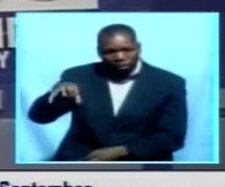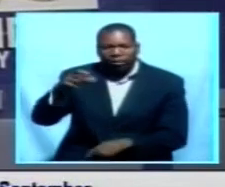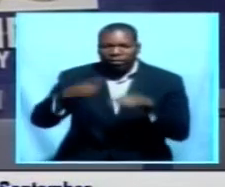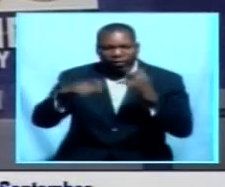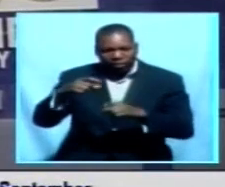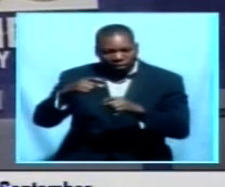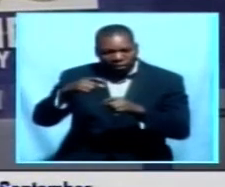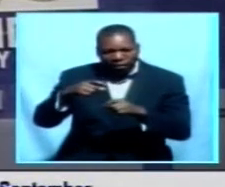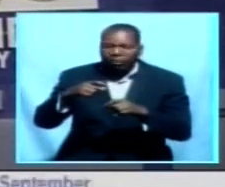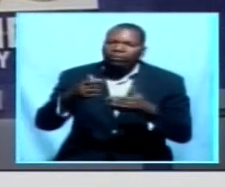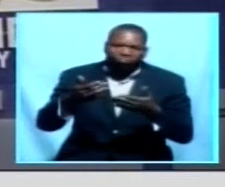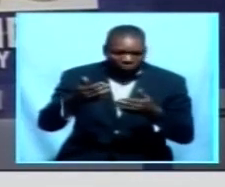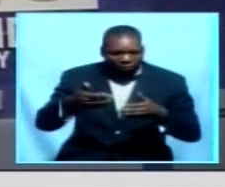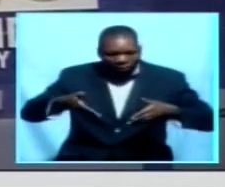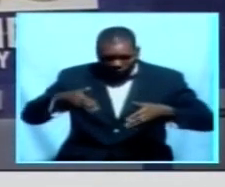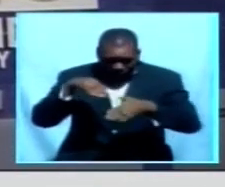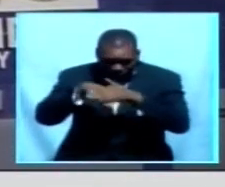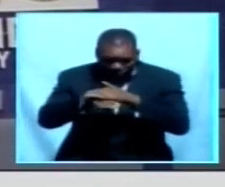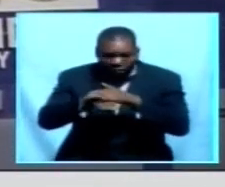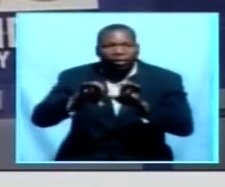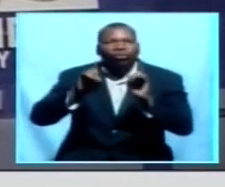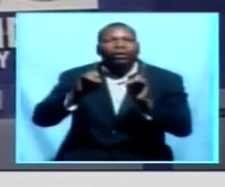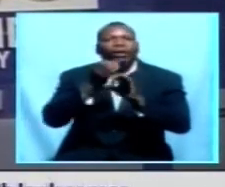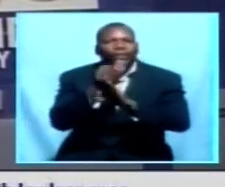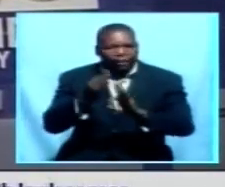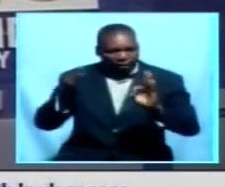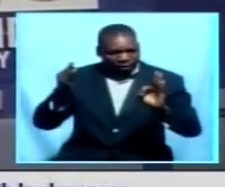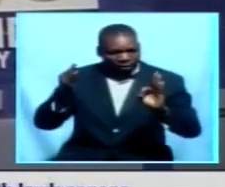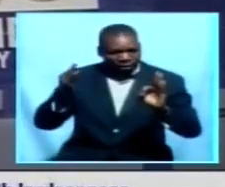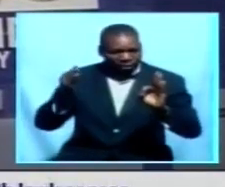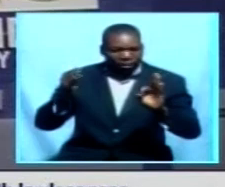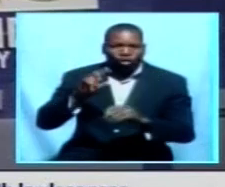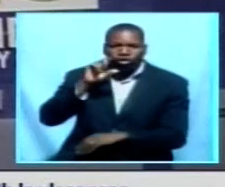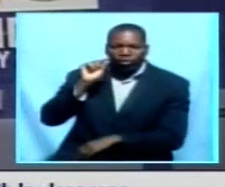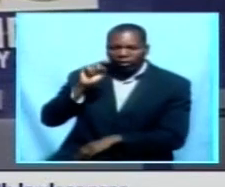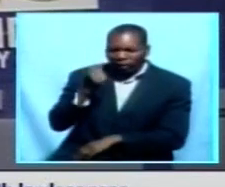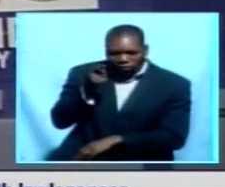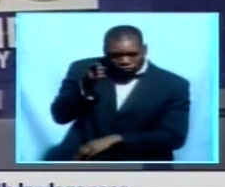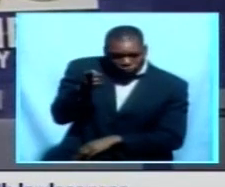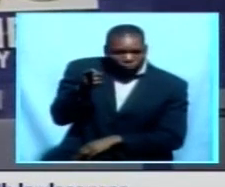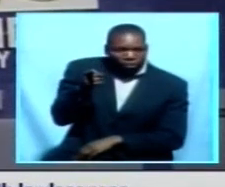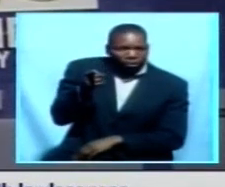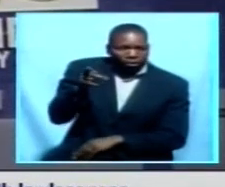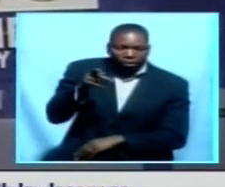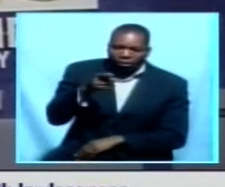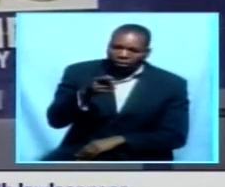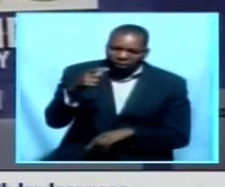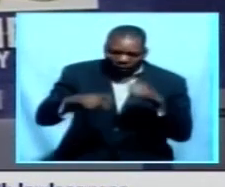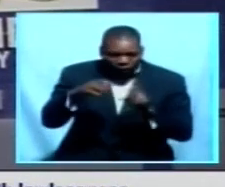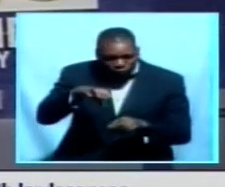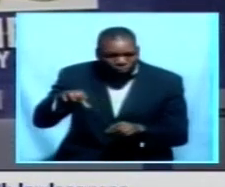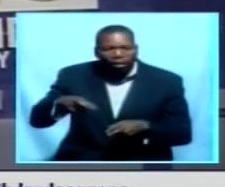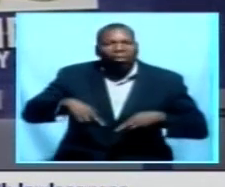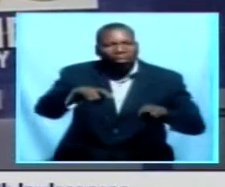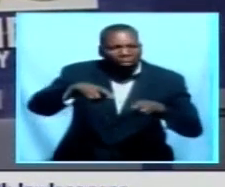access free education. Mr. Mizinga has told ZNBC News in Livingston that most children with disabilities are on the streets because